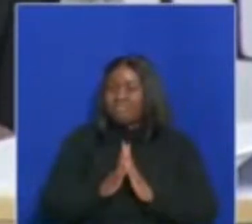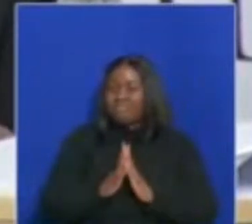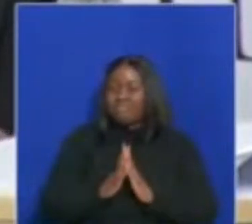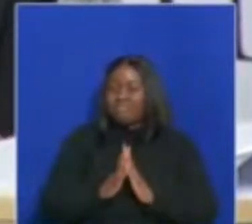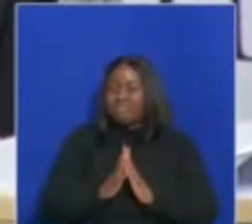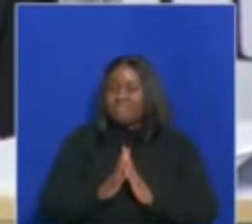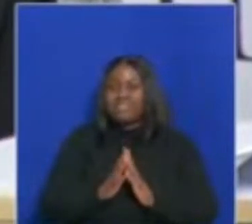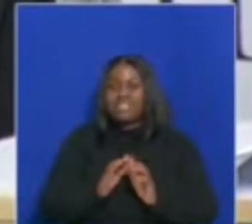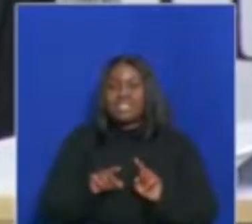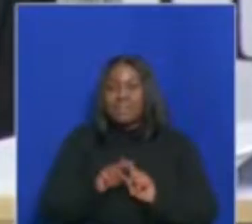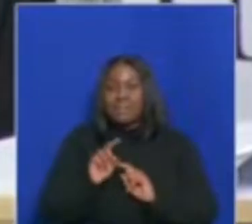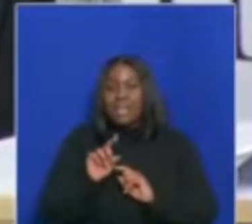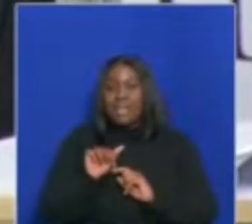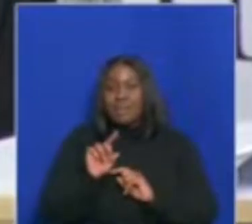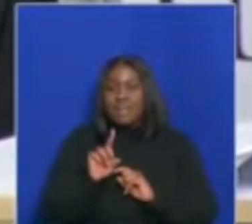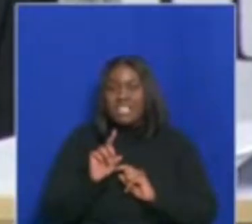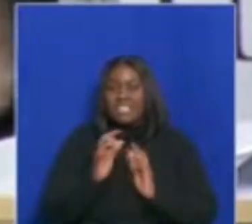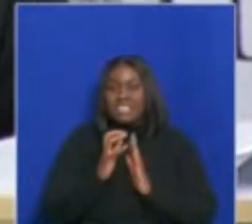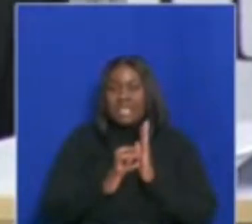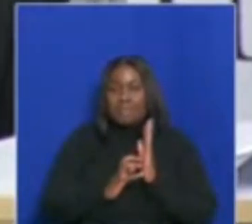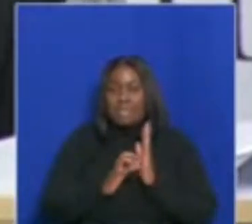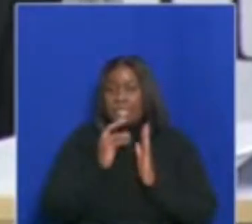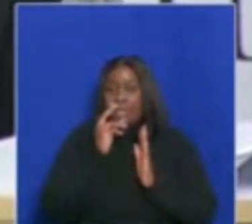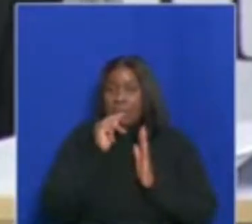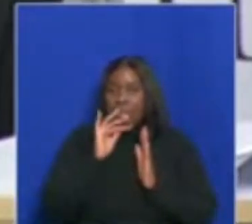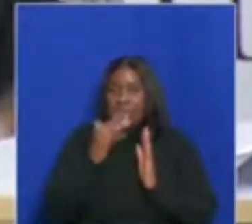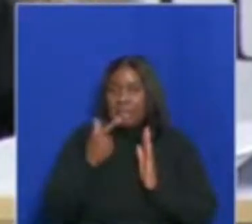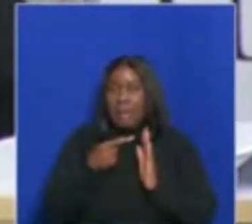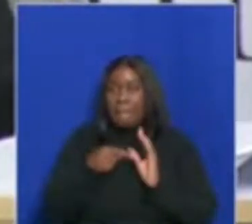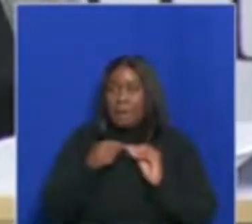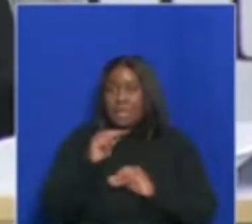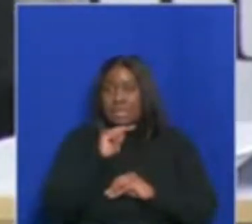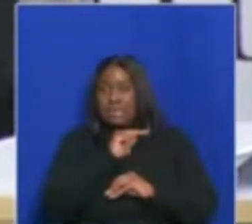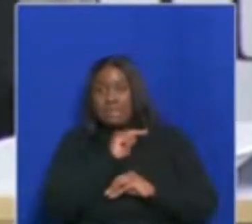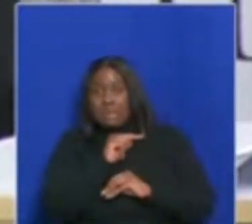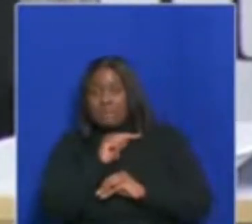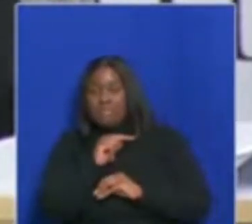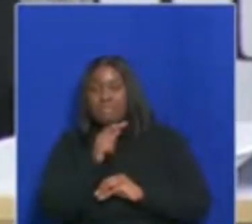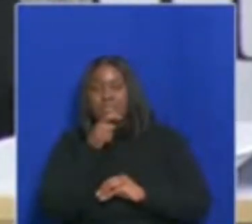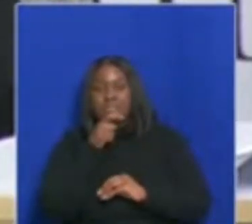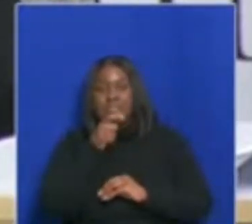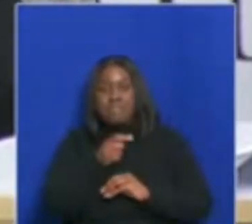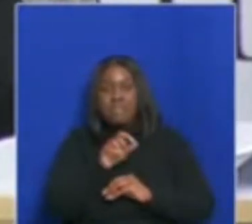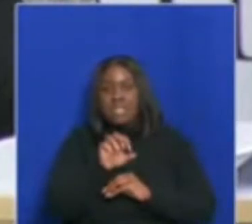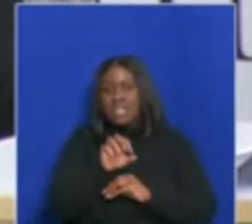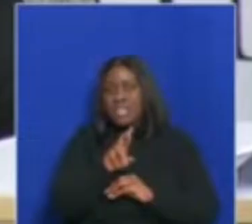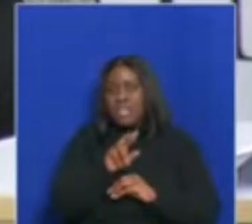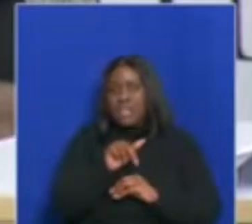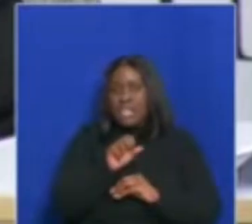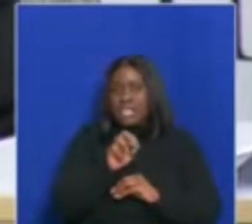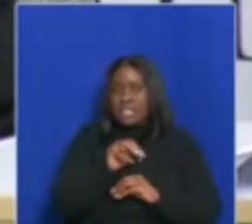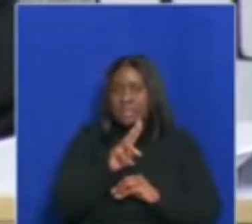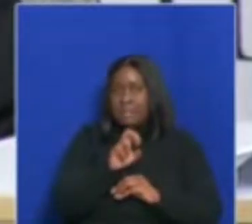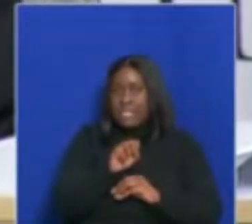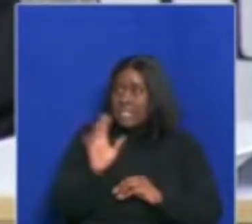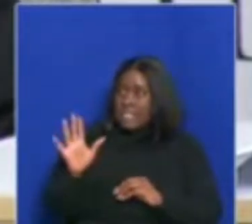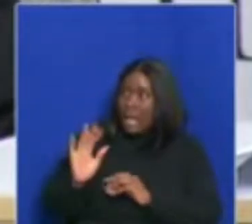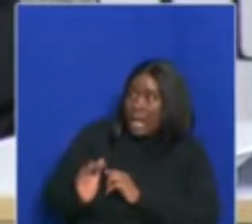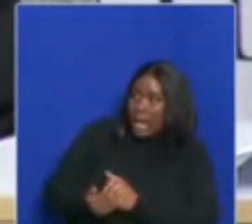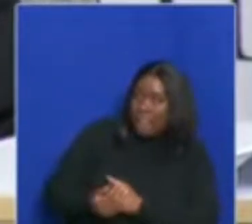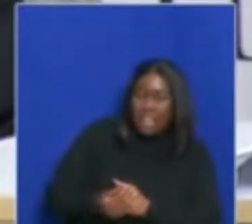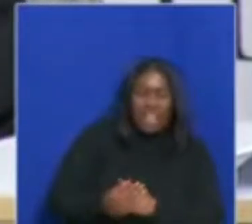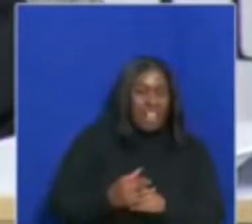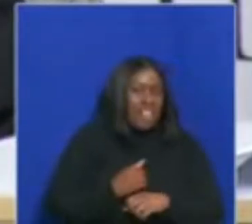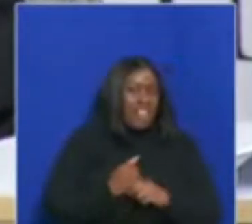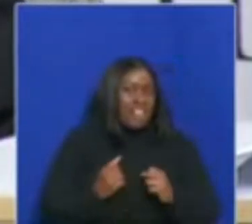doesn't say anything about him saying Erasmus, take cover. But it does mention Erasmus.